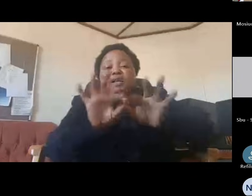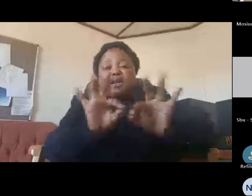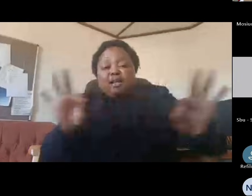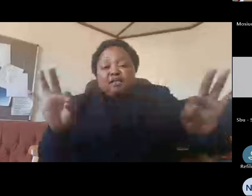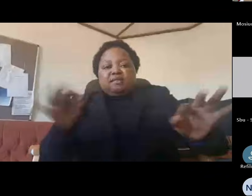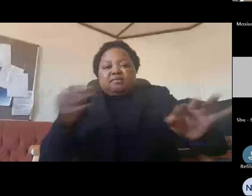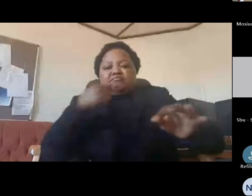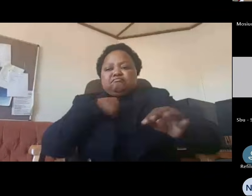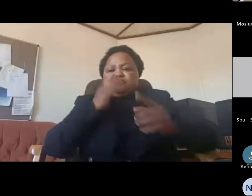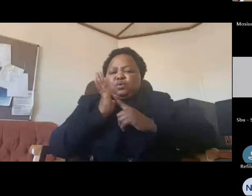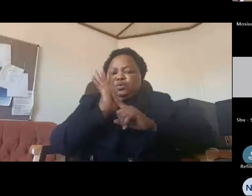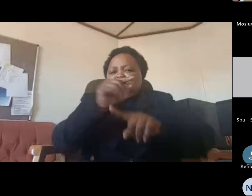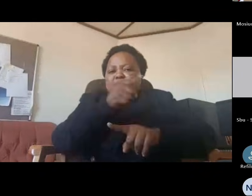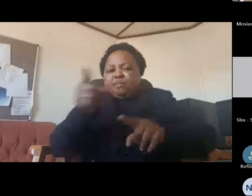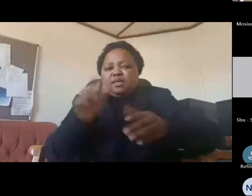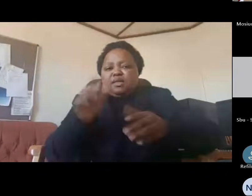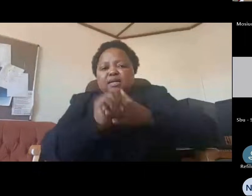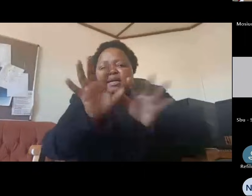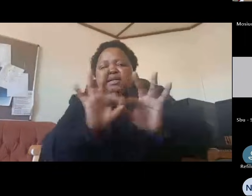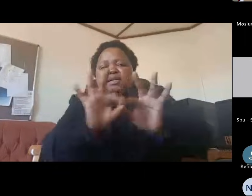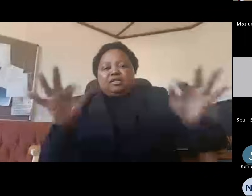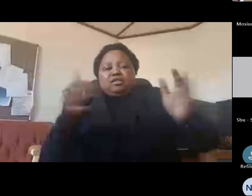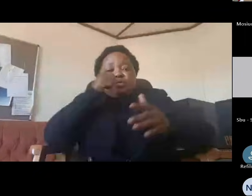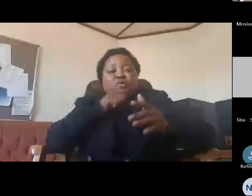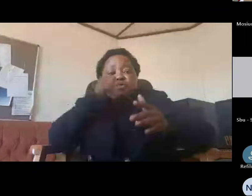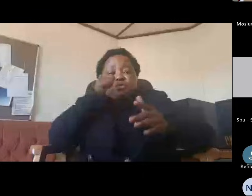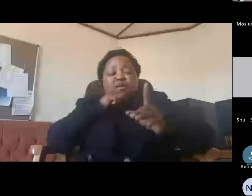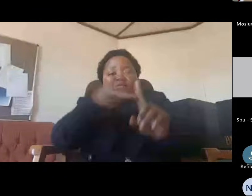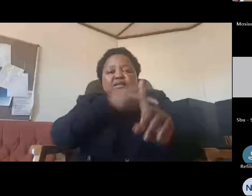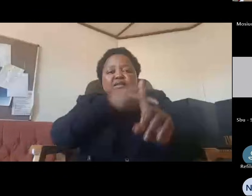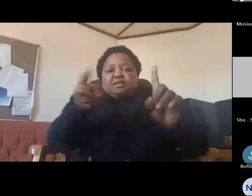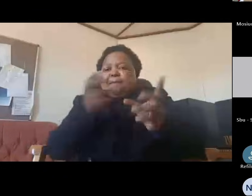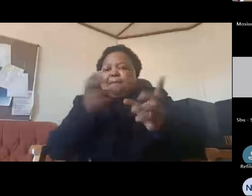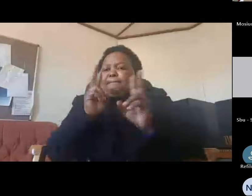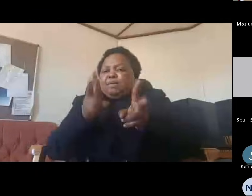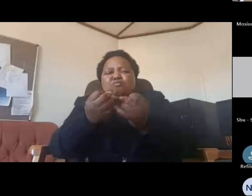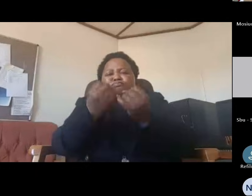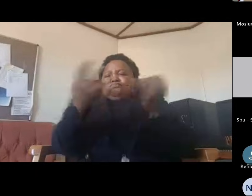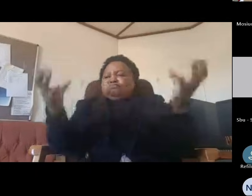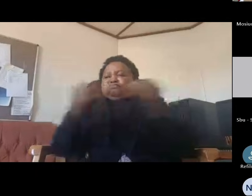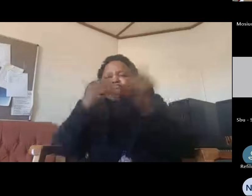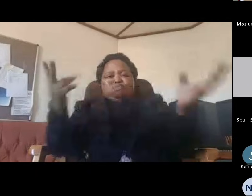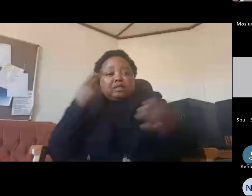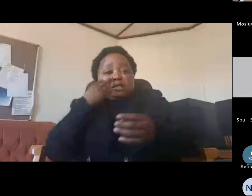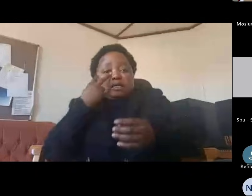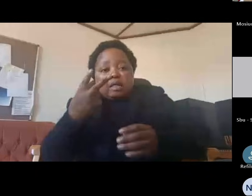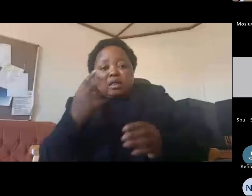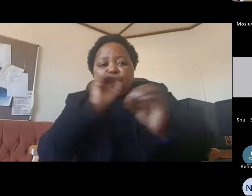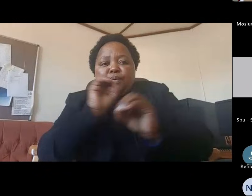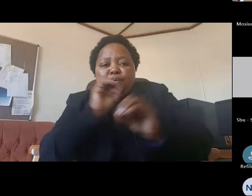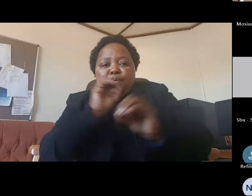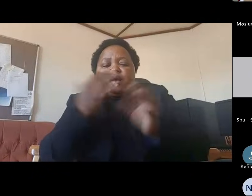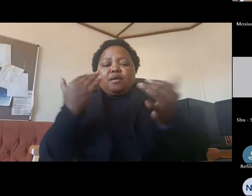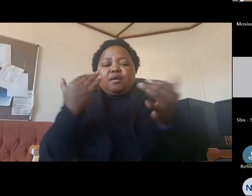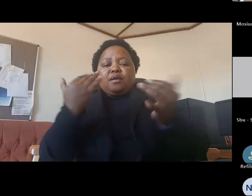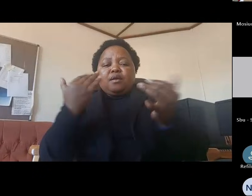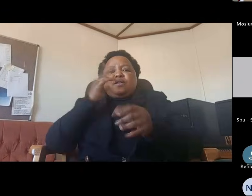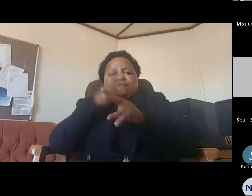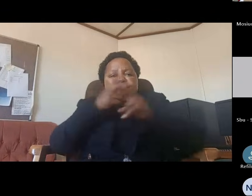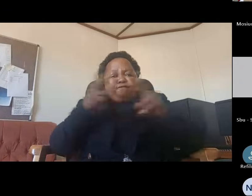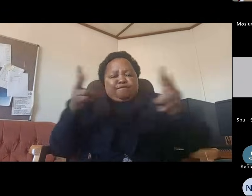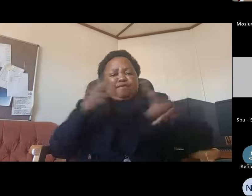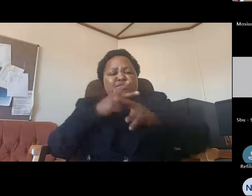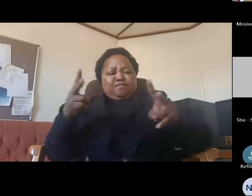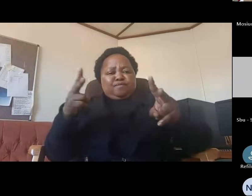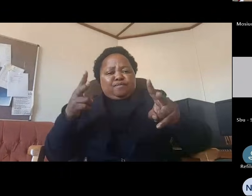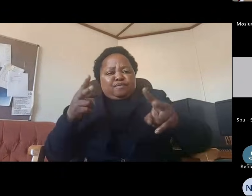guidelines on sexual violence, a lot of people hadn't seen them. So that speaks volumes to the way